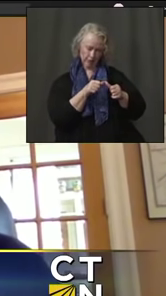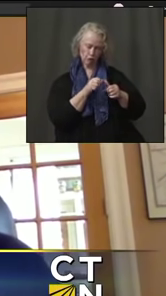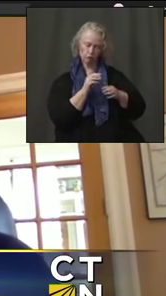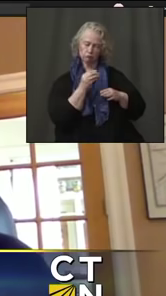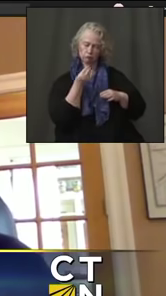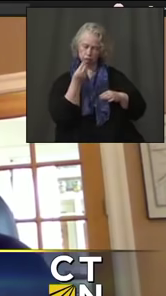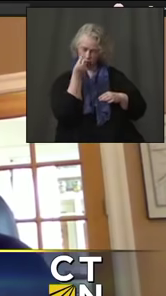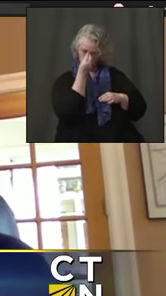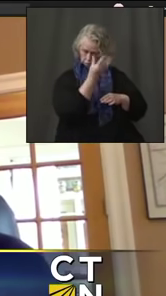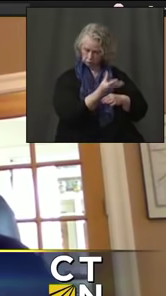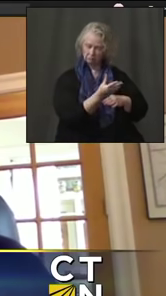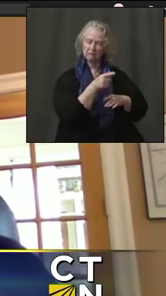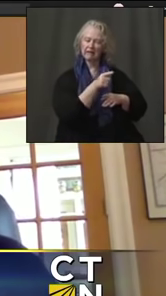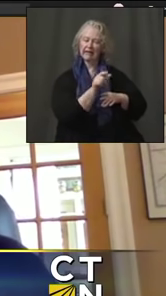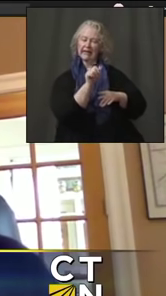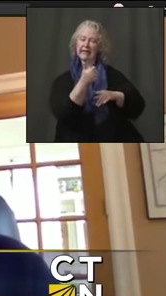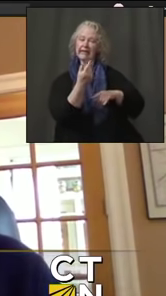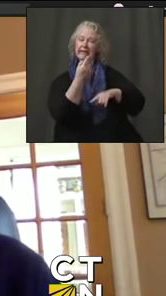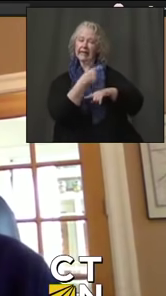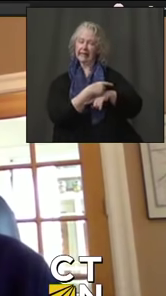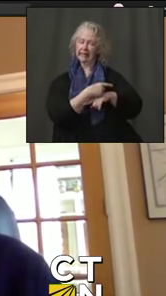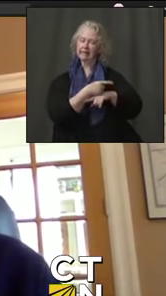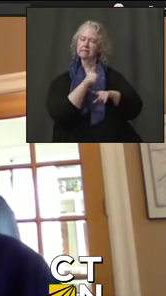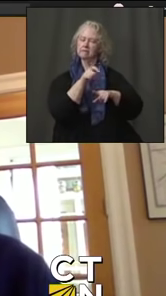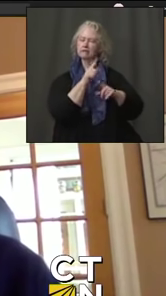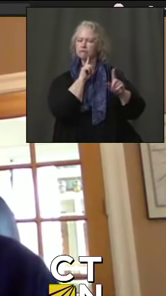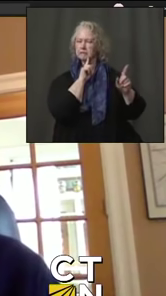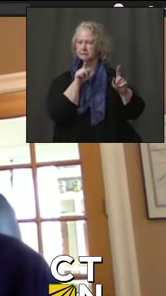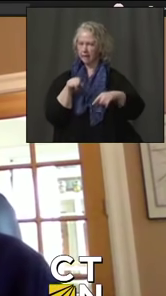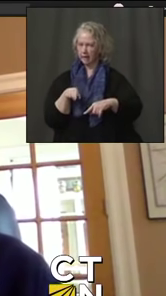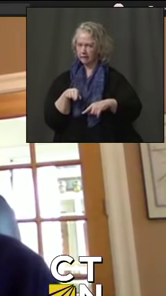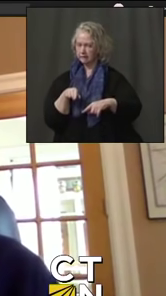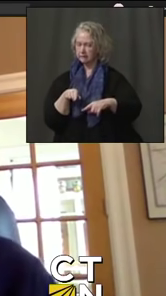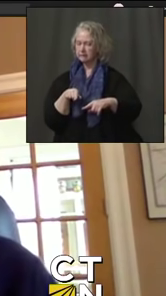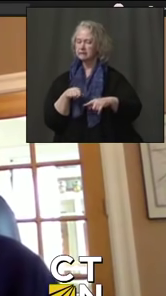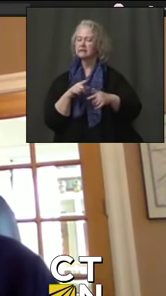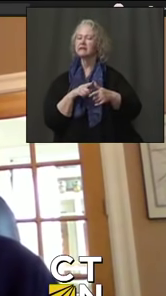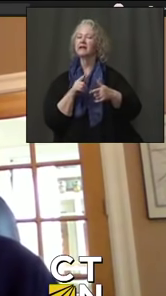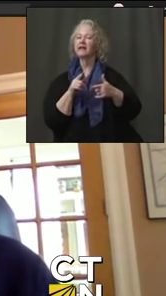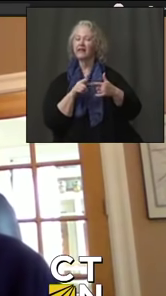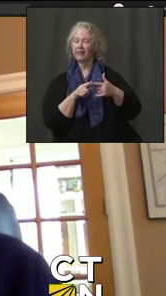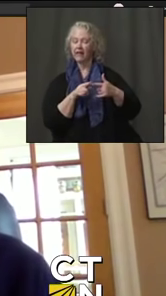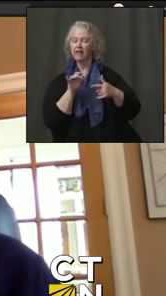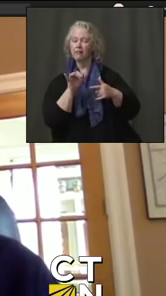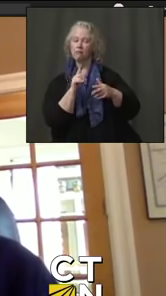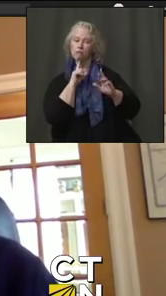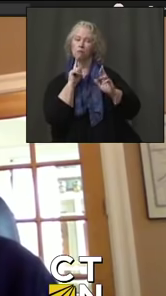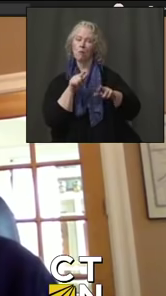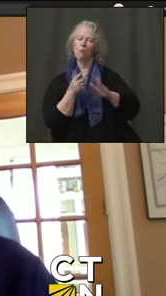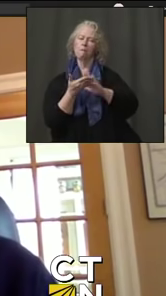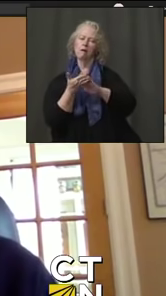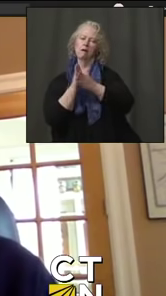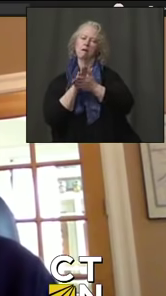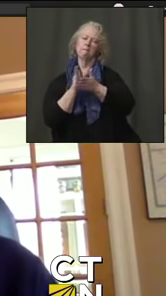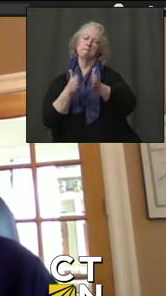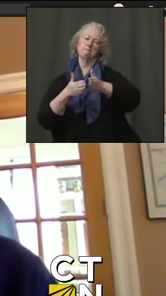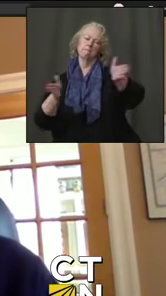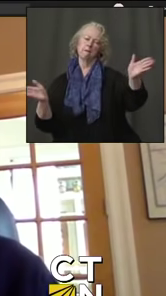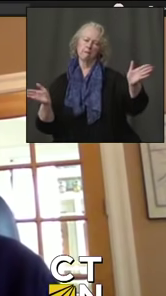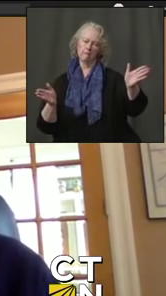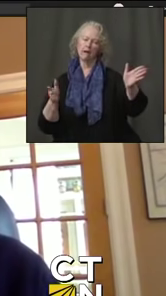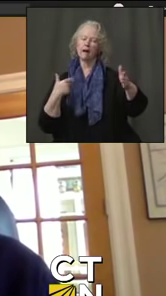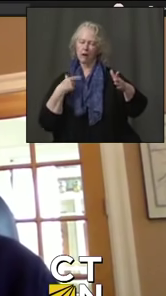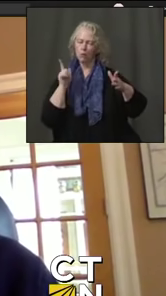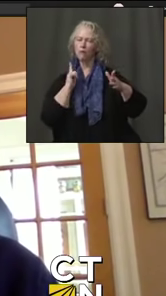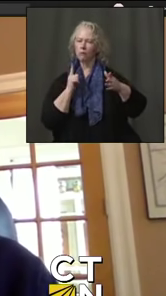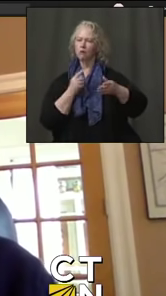that facility has 10 days to respond, after which point in time that report becomes public, and so we will share those reports obviously